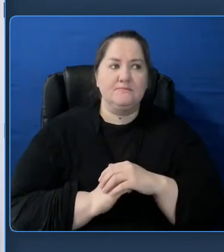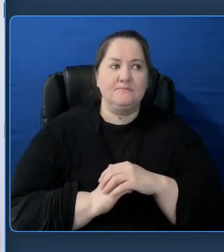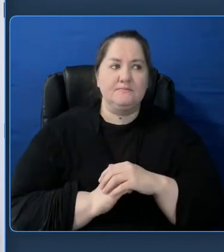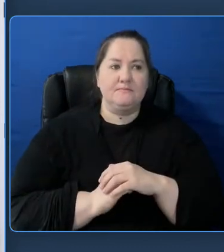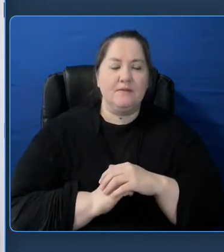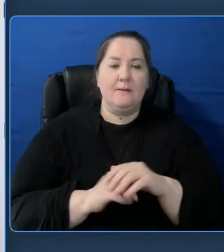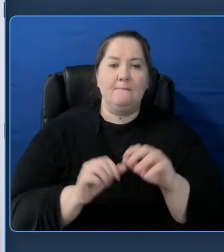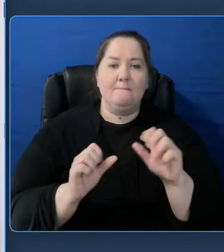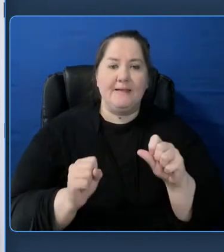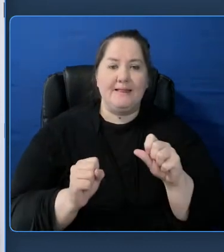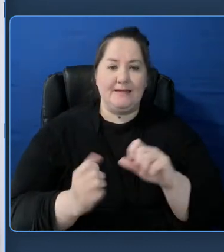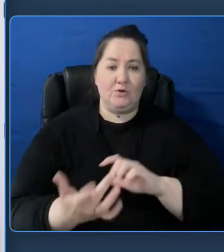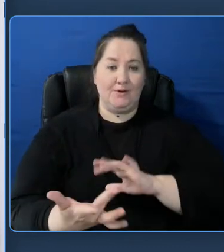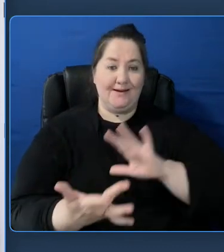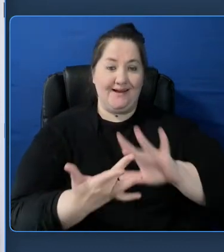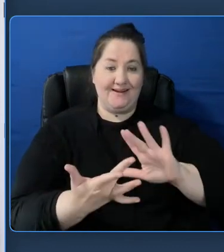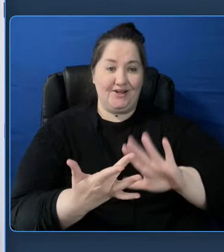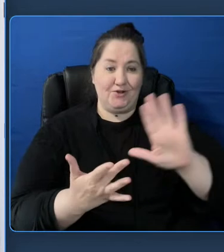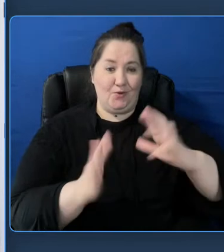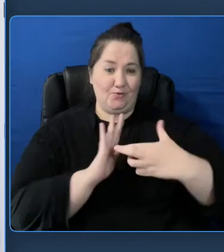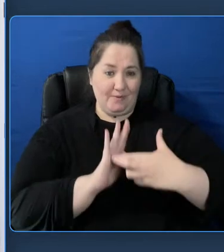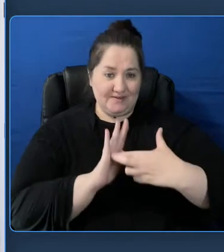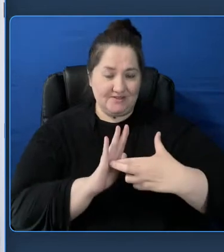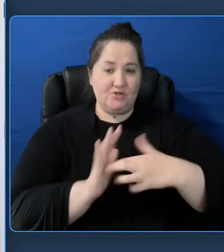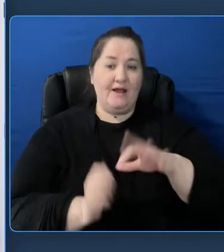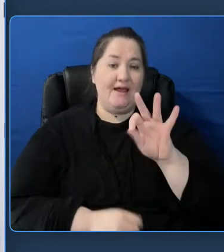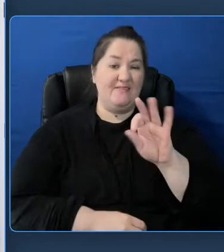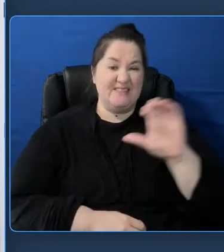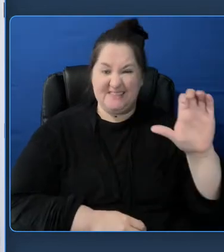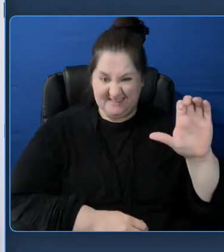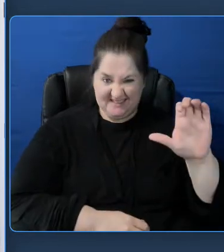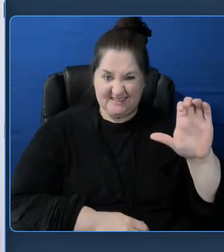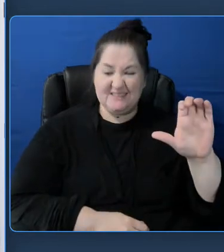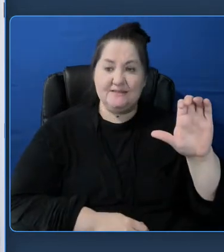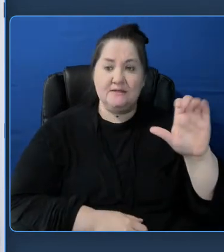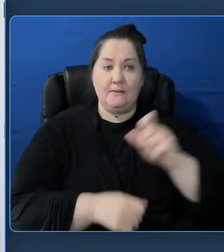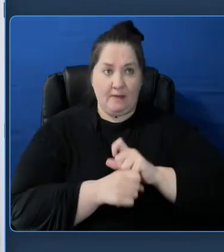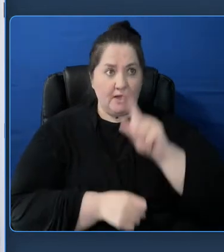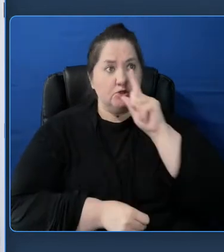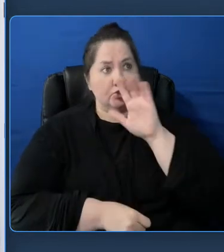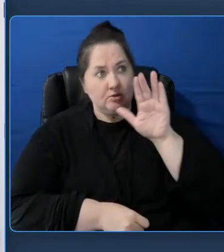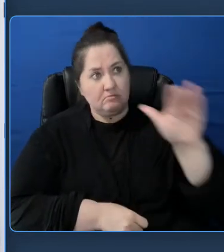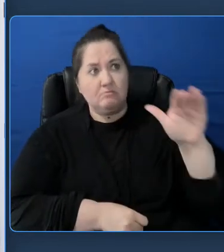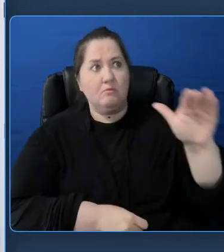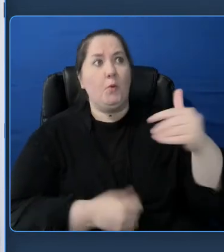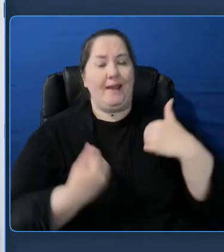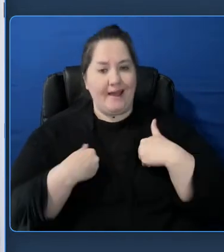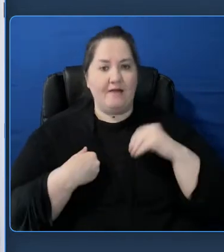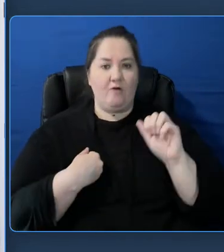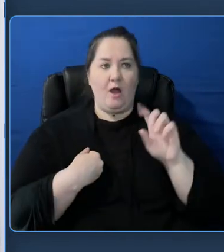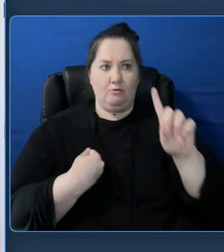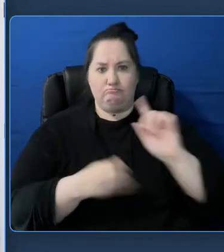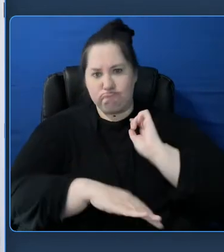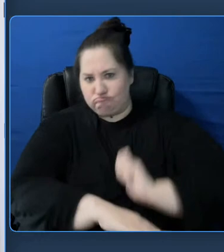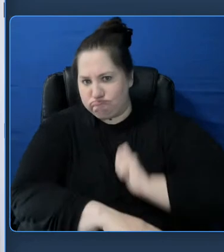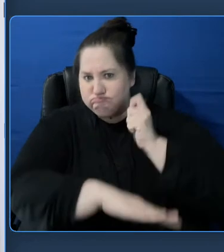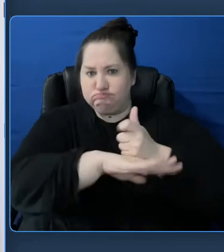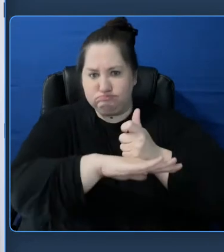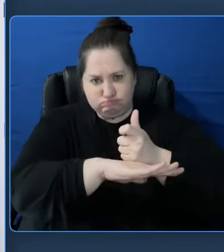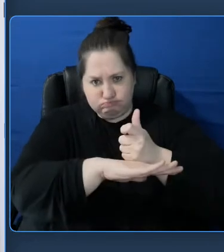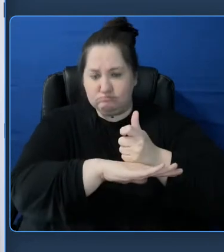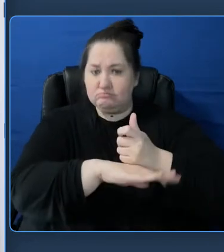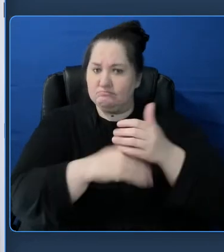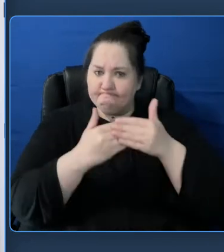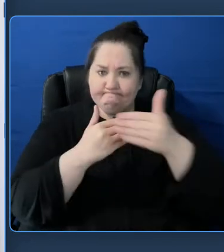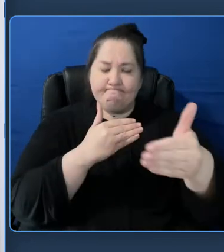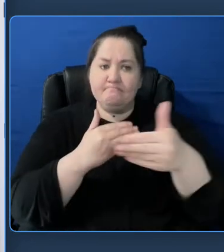ability to contact your representatives or your FCC and such to ensure that we do have audio description. And you